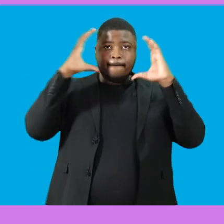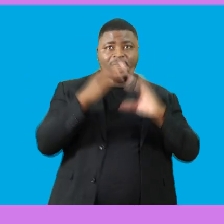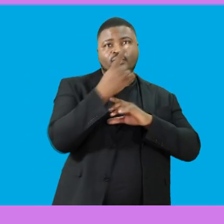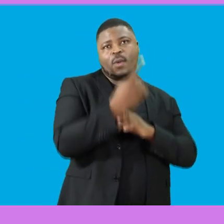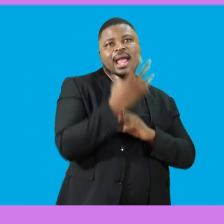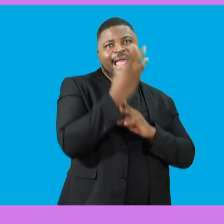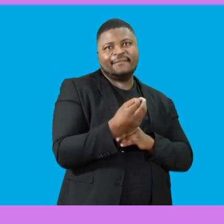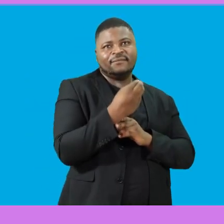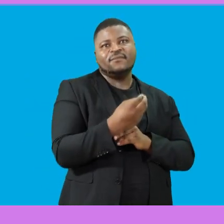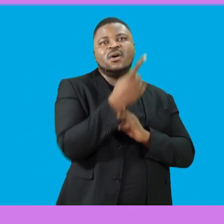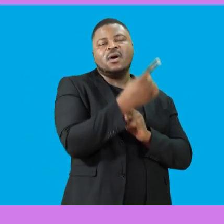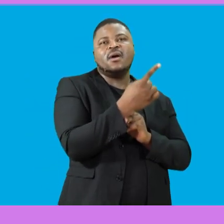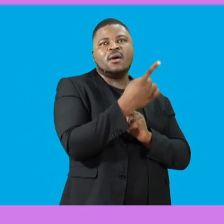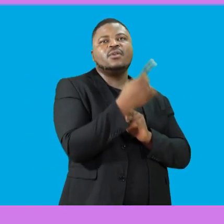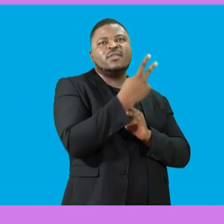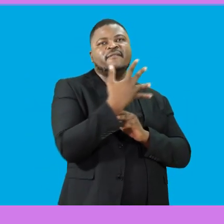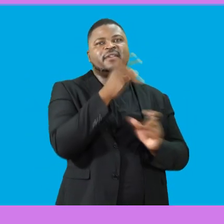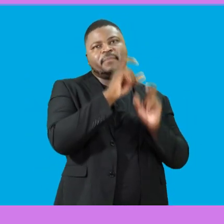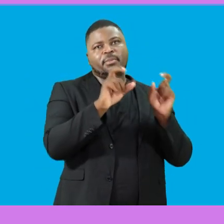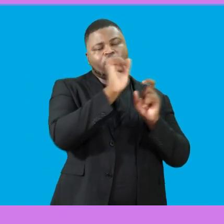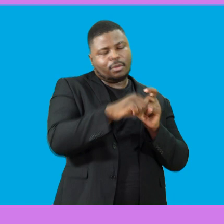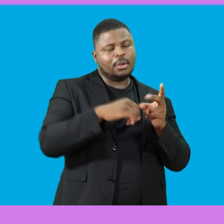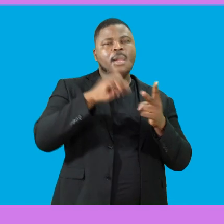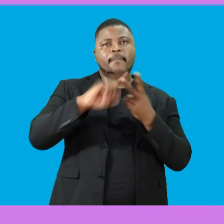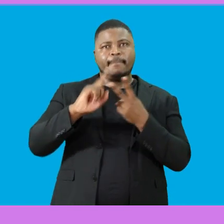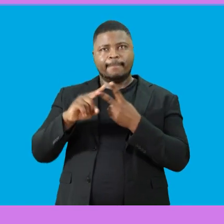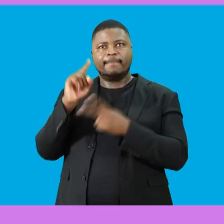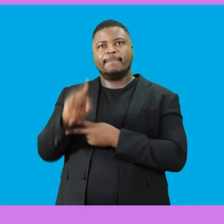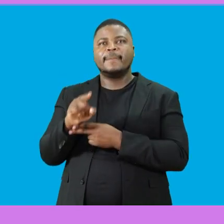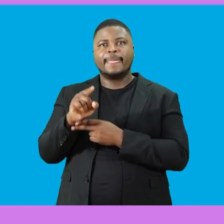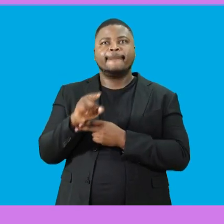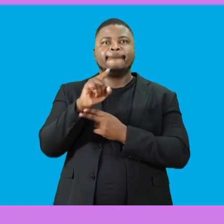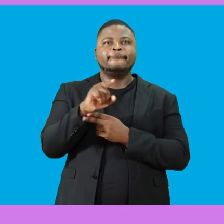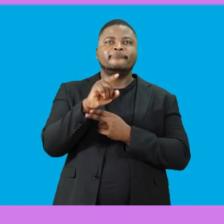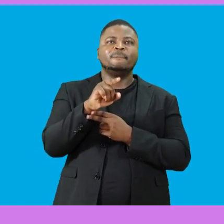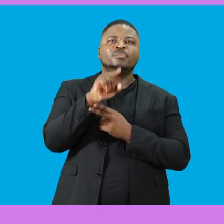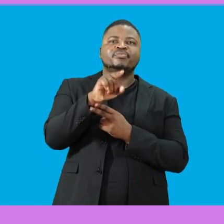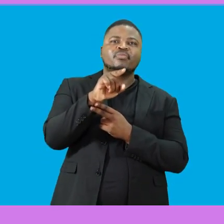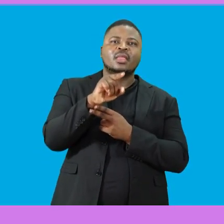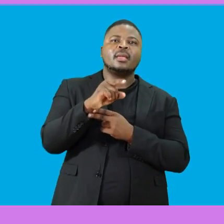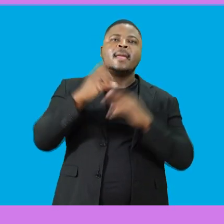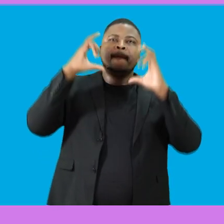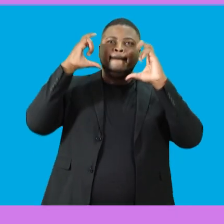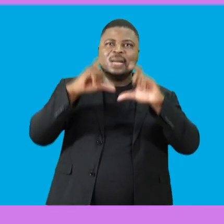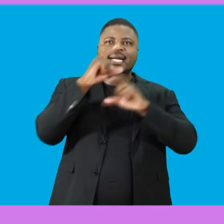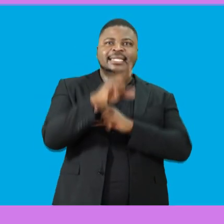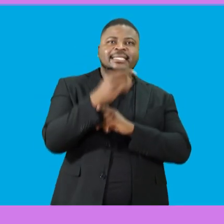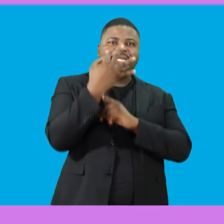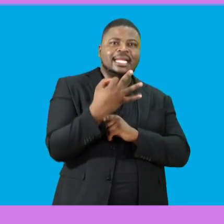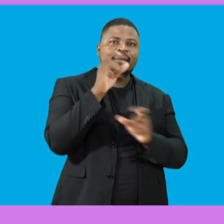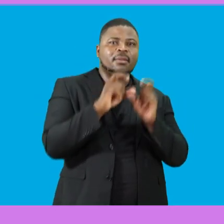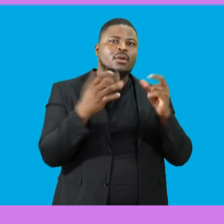25 people in bus 1 plus the people in bus 3 also in the middle, so we'll assume that it